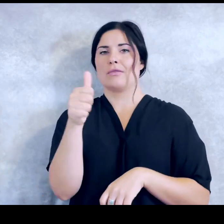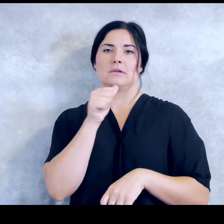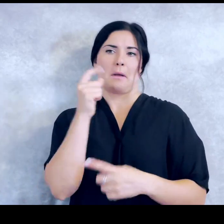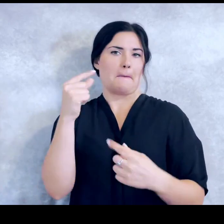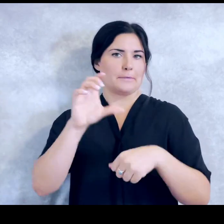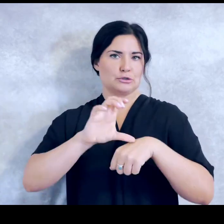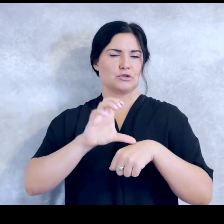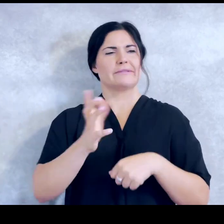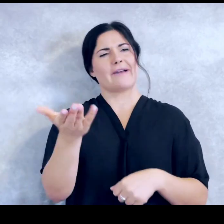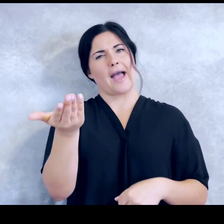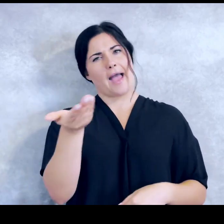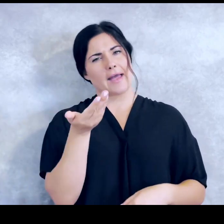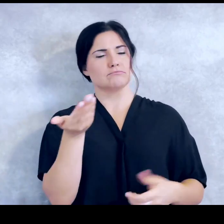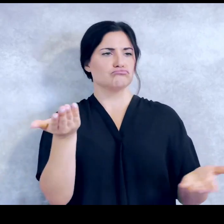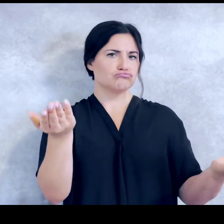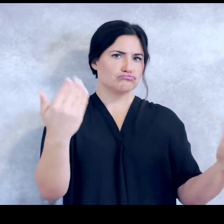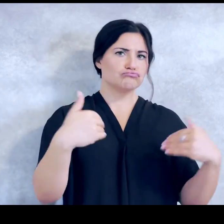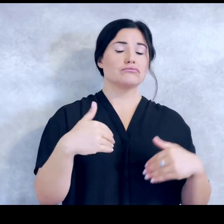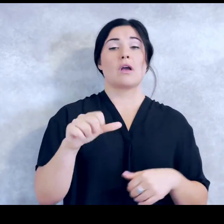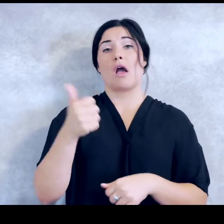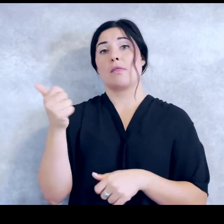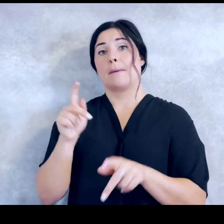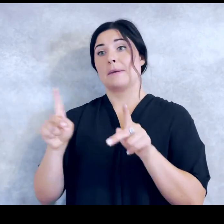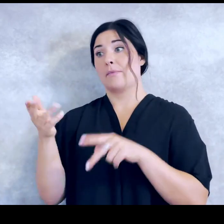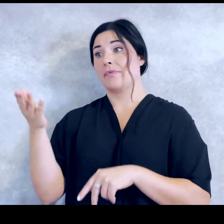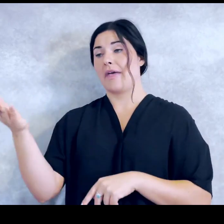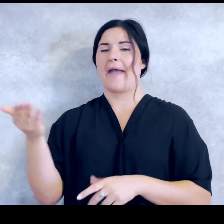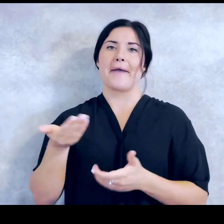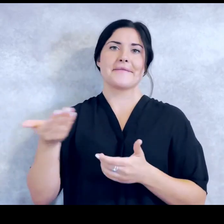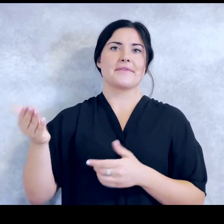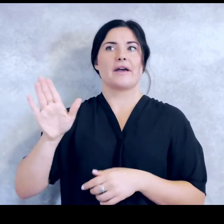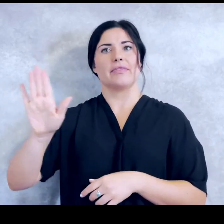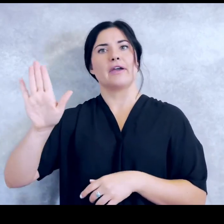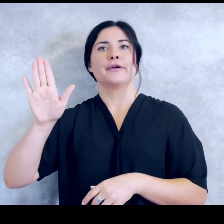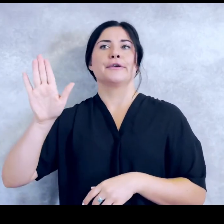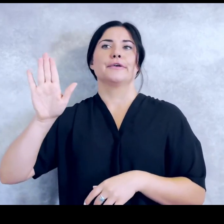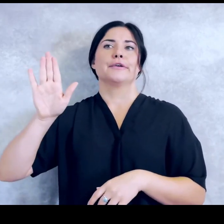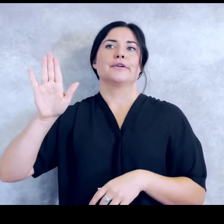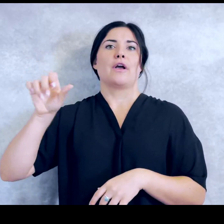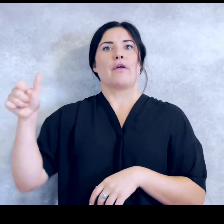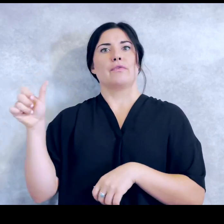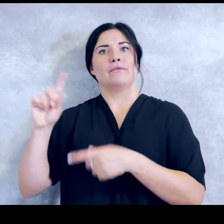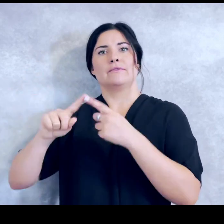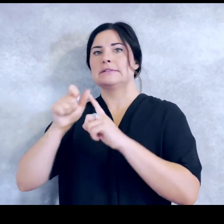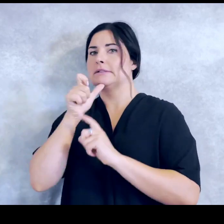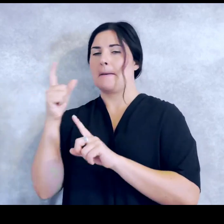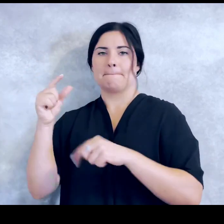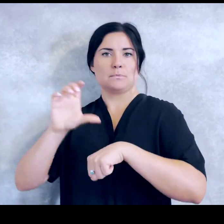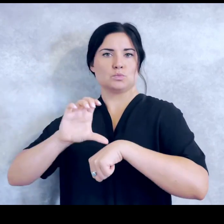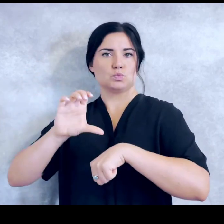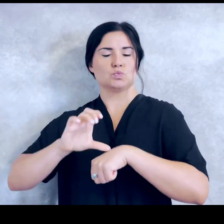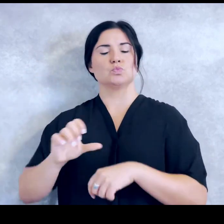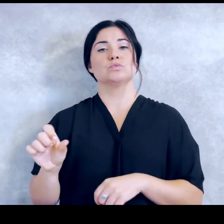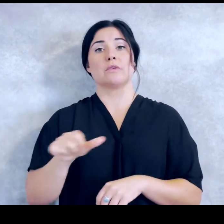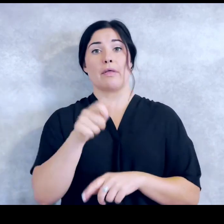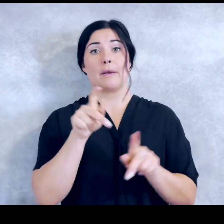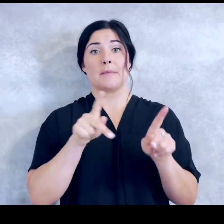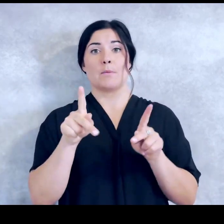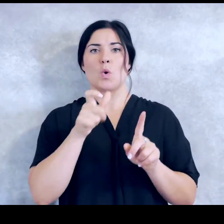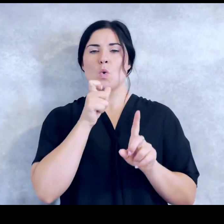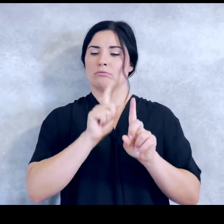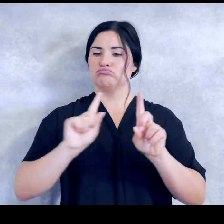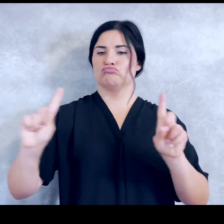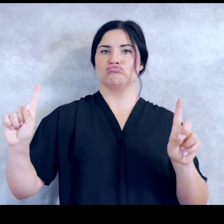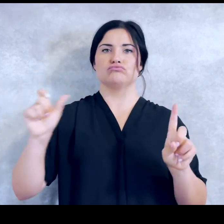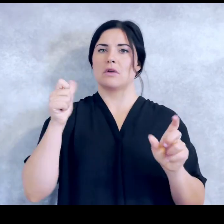from the church and friends that weren't from the church. And there were other people that were at the baptisms, and they invited their unchurched friends, and they invited people that